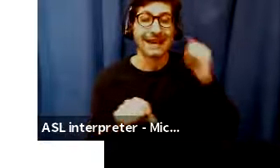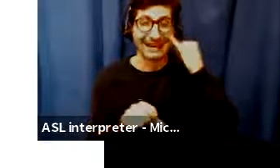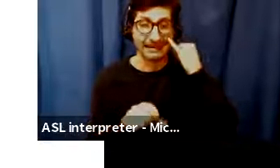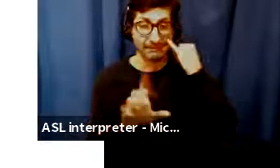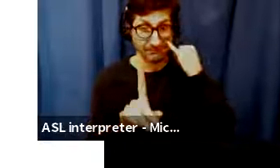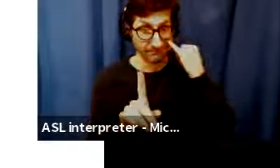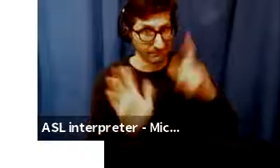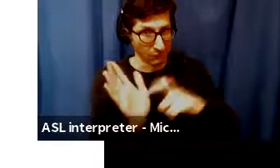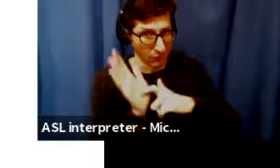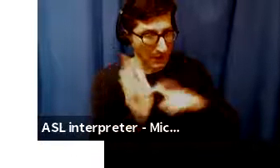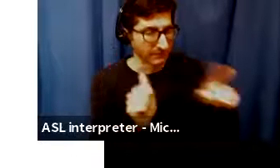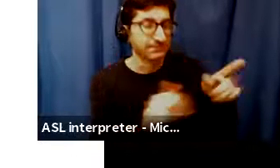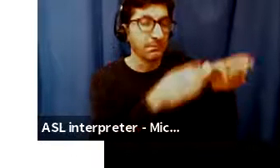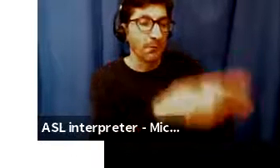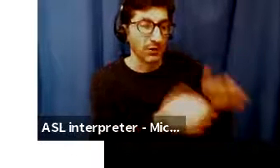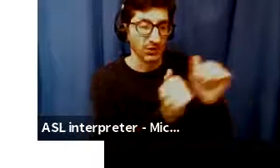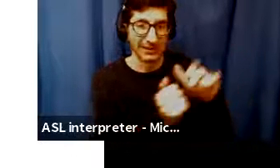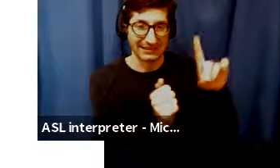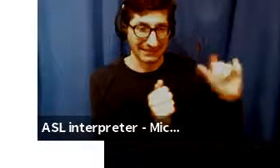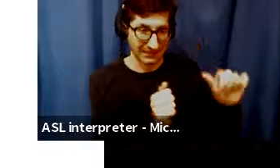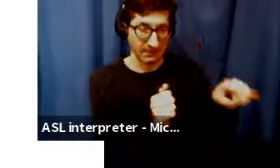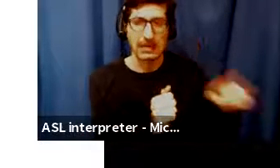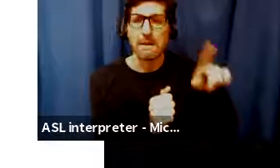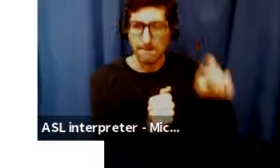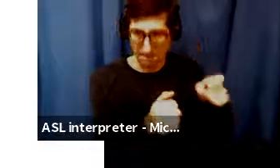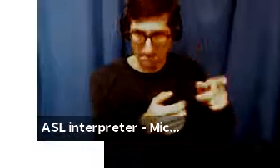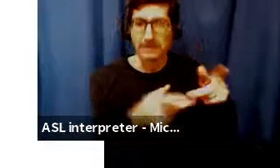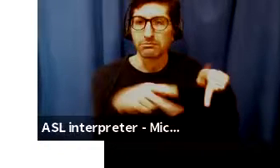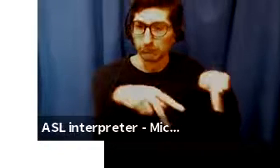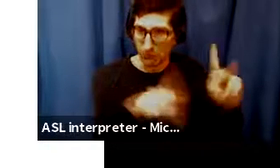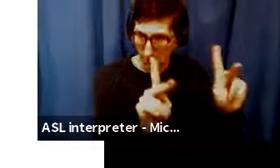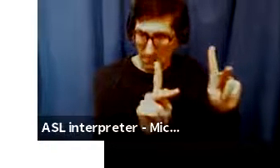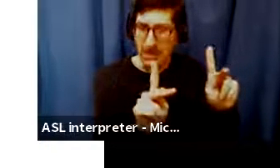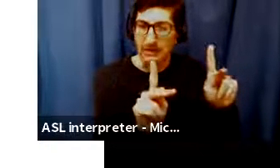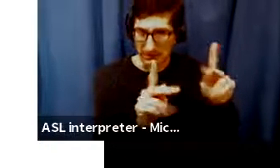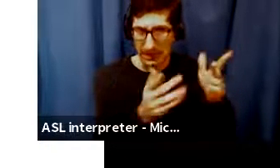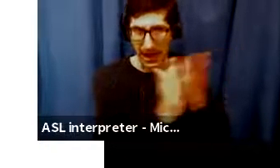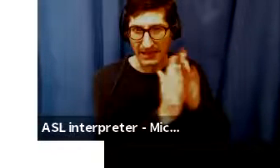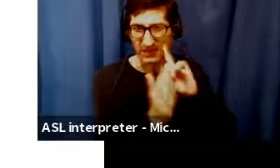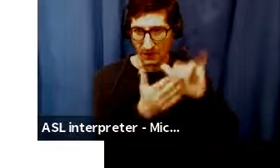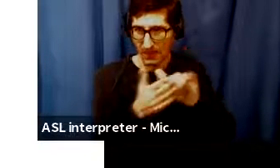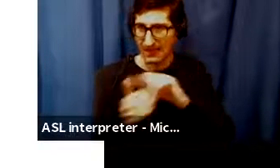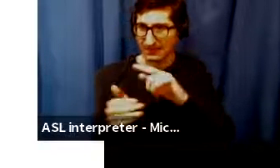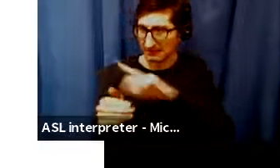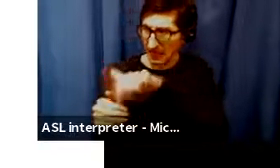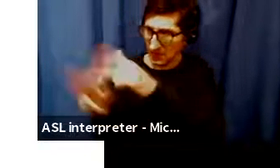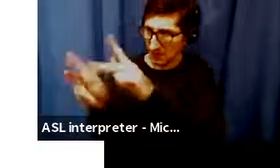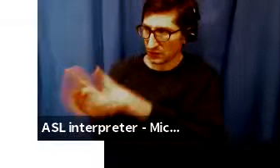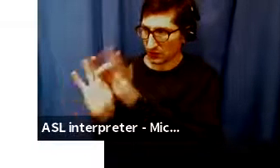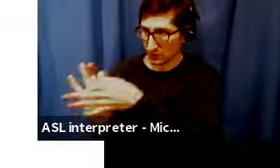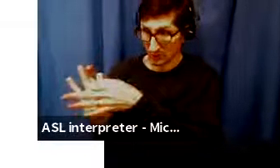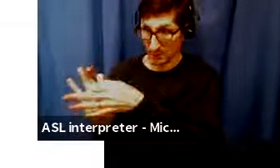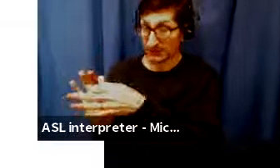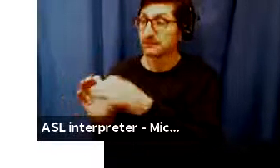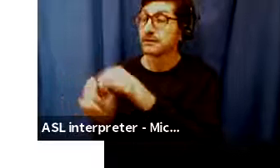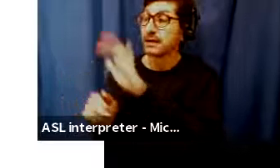the disability requests the person to interpret, the person agrees, and it's